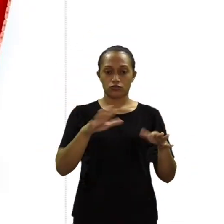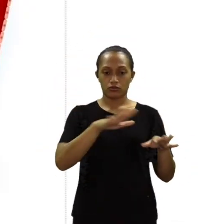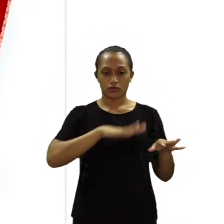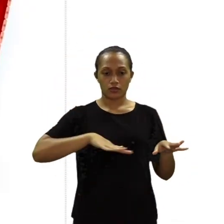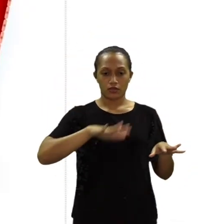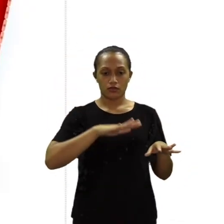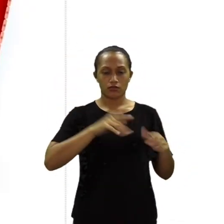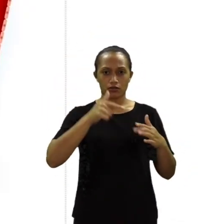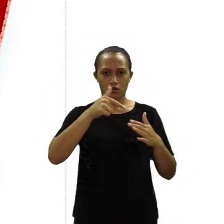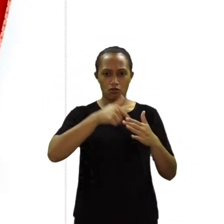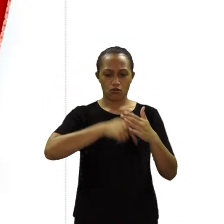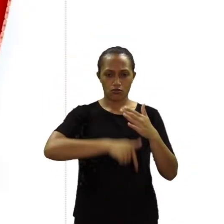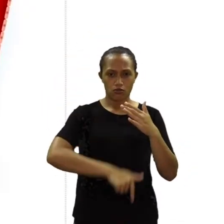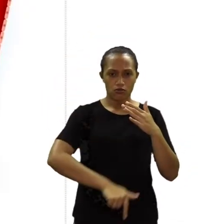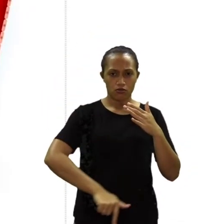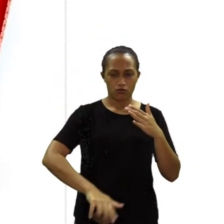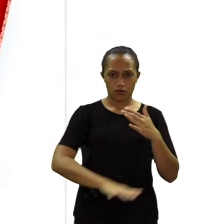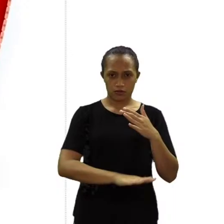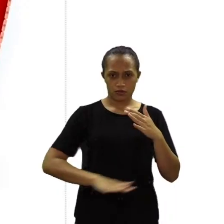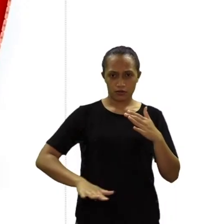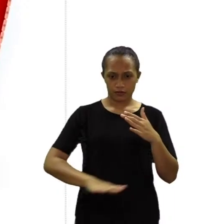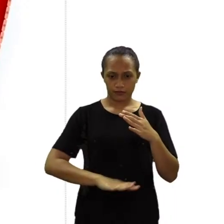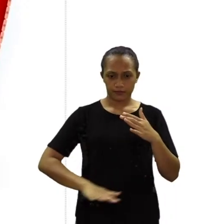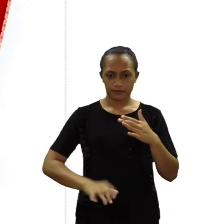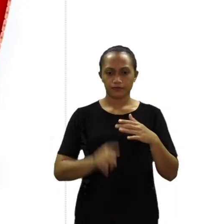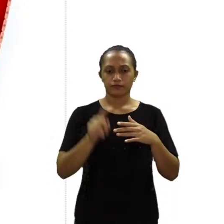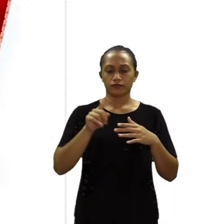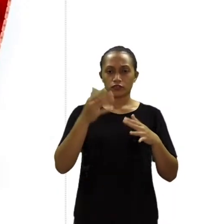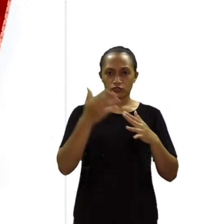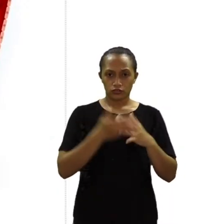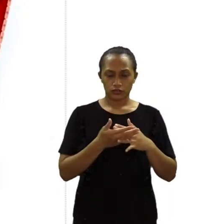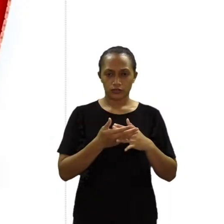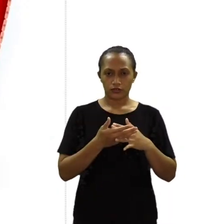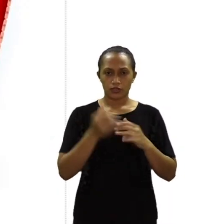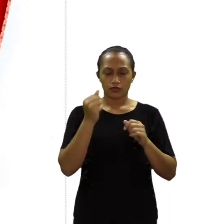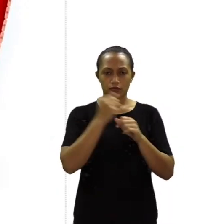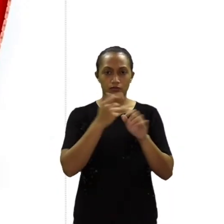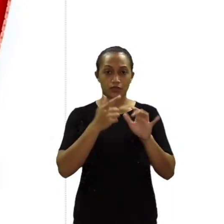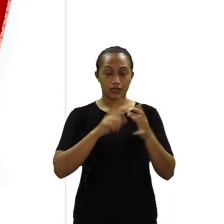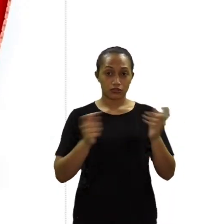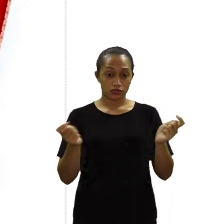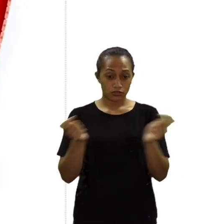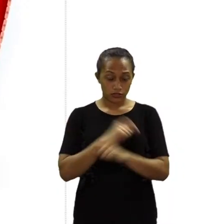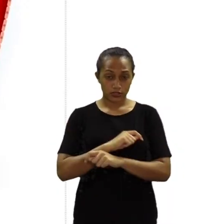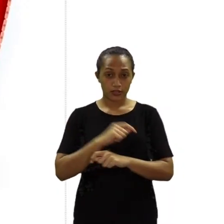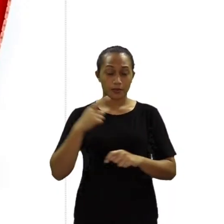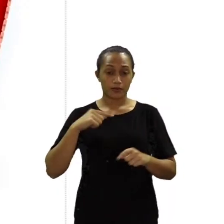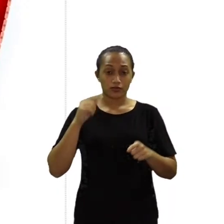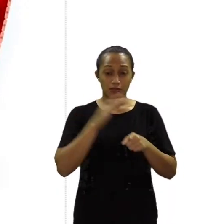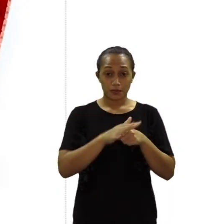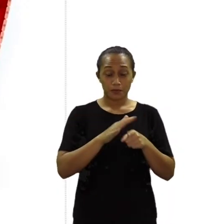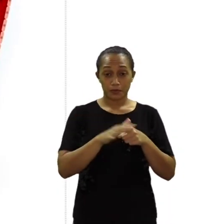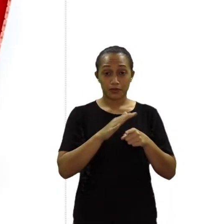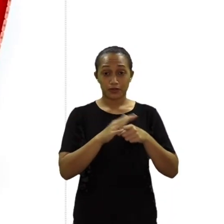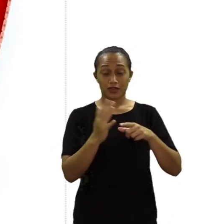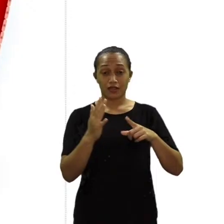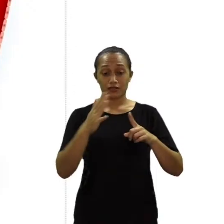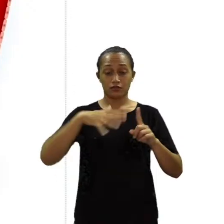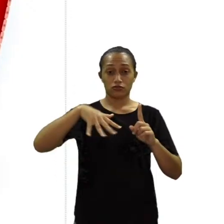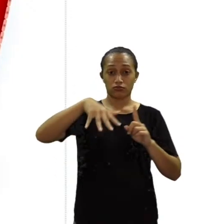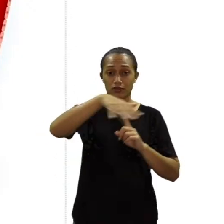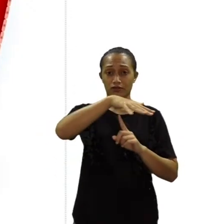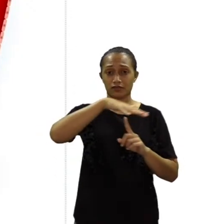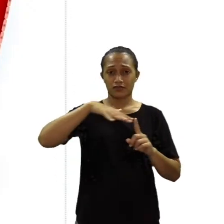of low concentration. This occurs during gaseous exchange because the blood in the capillaries surrounding the